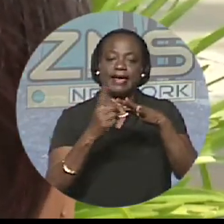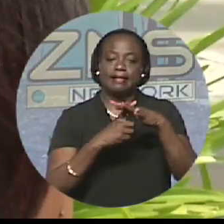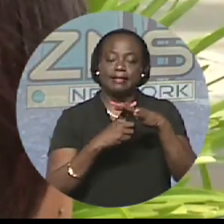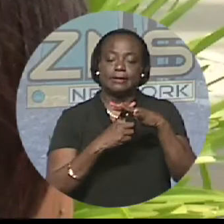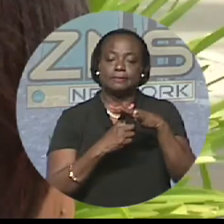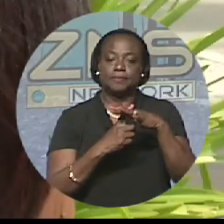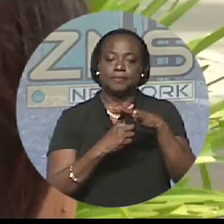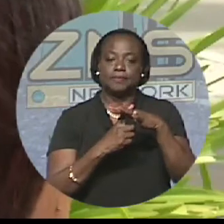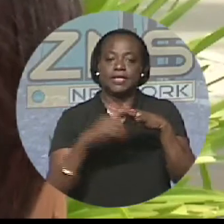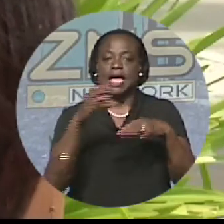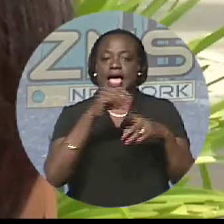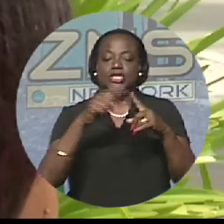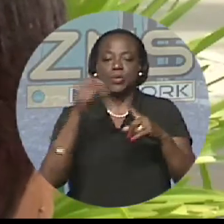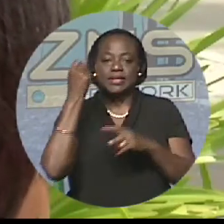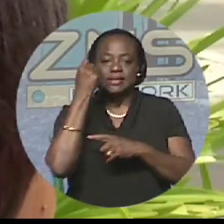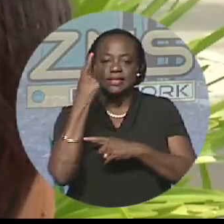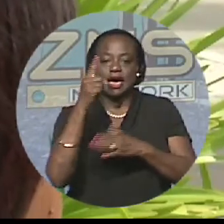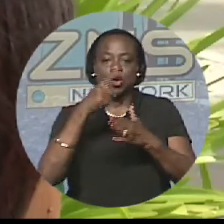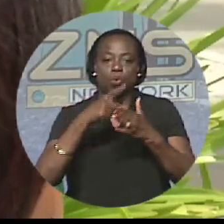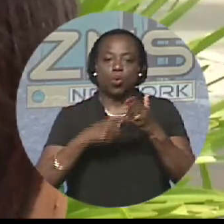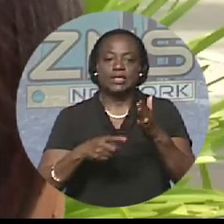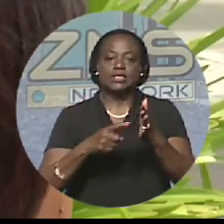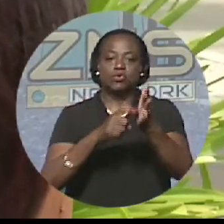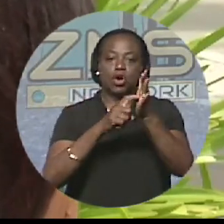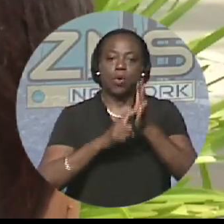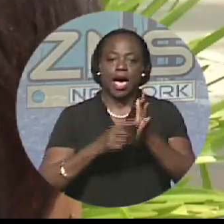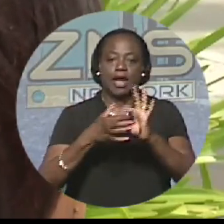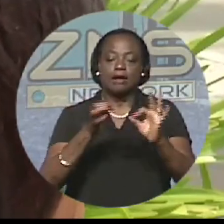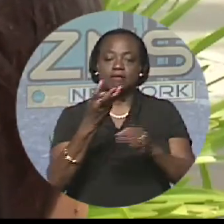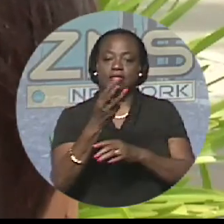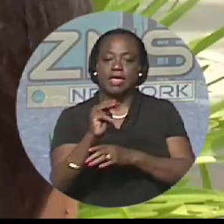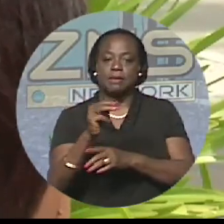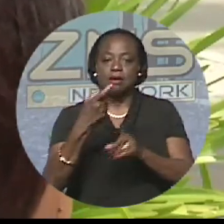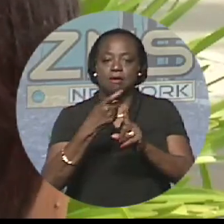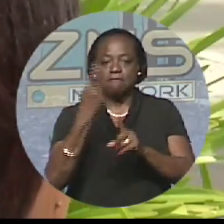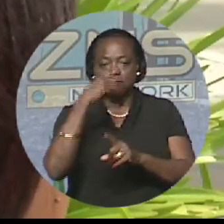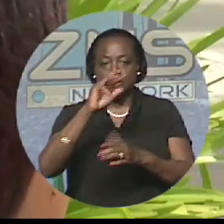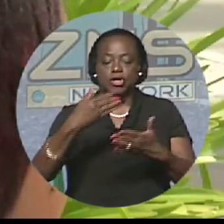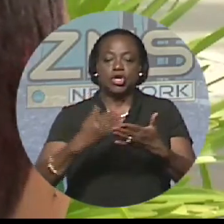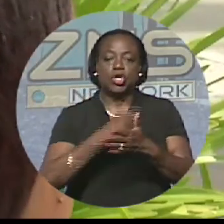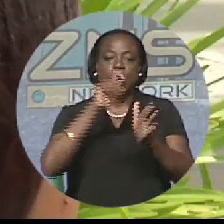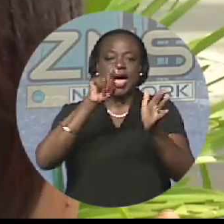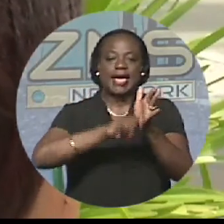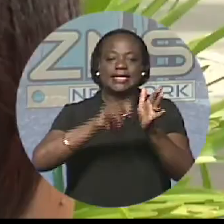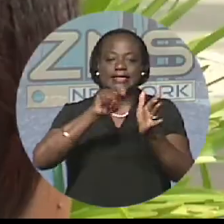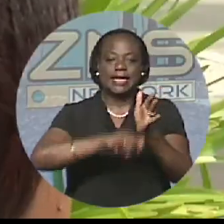and to understand what is required of them for this new tax regime.